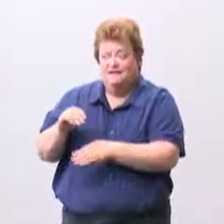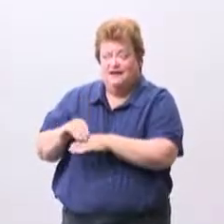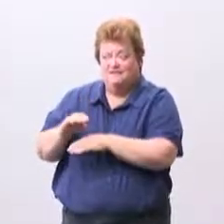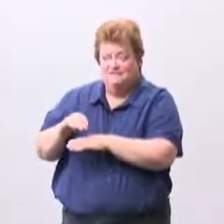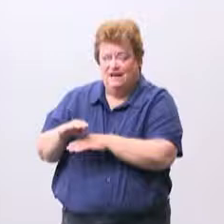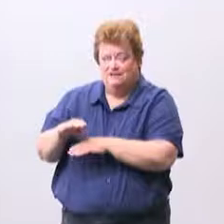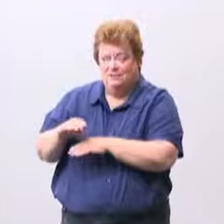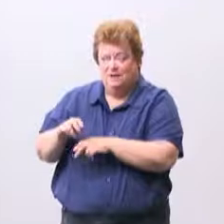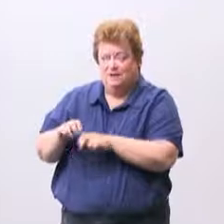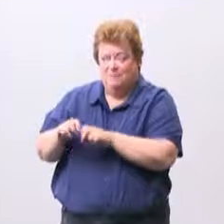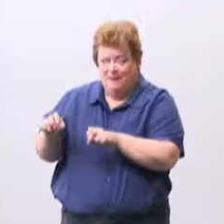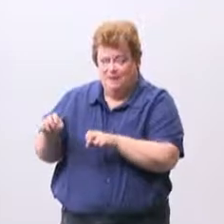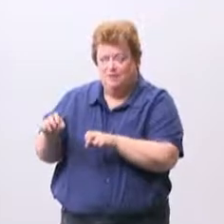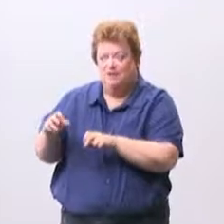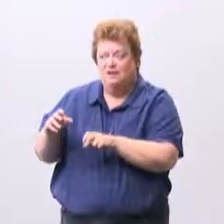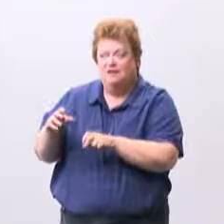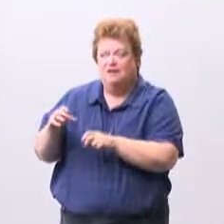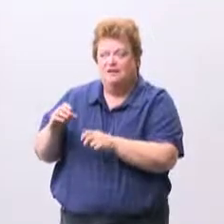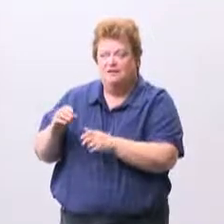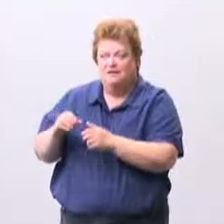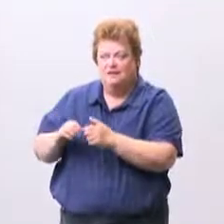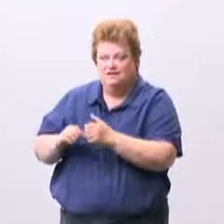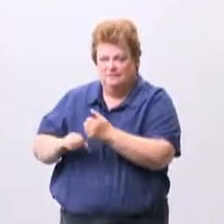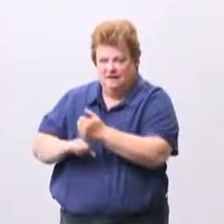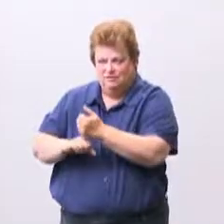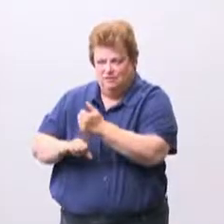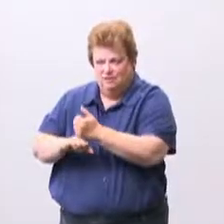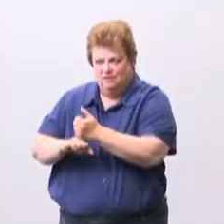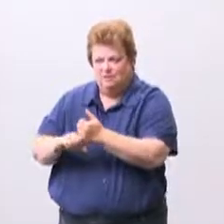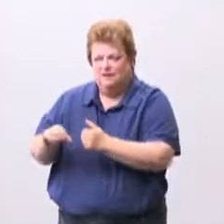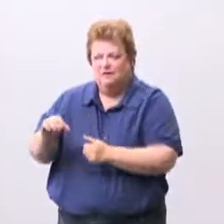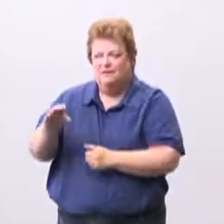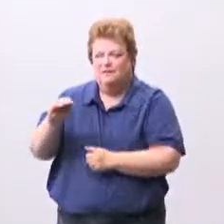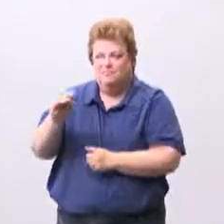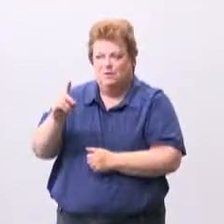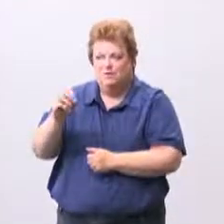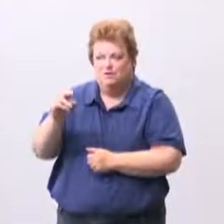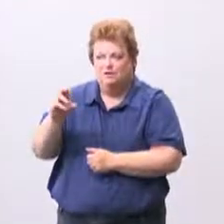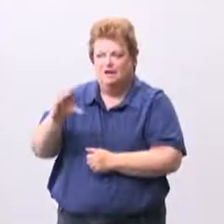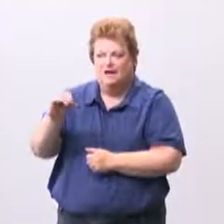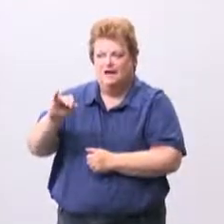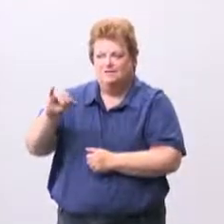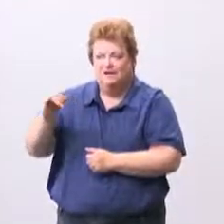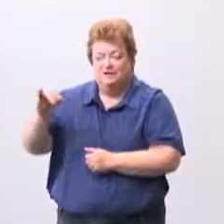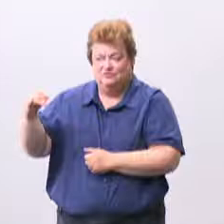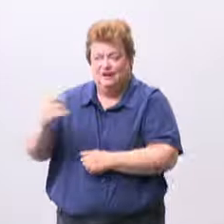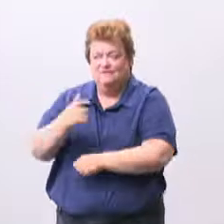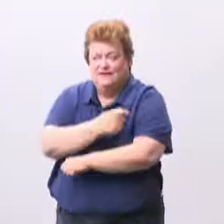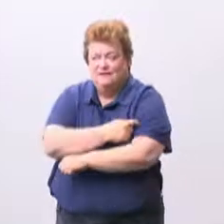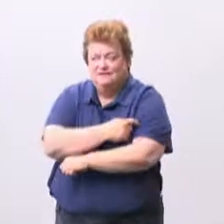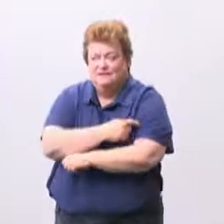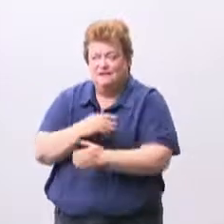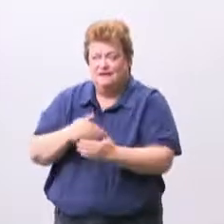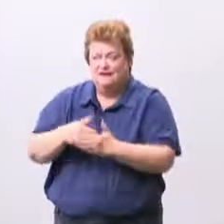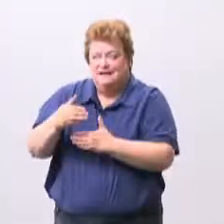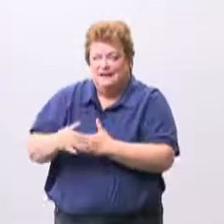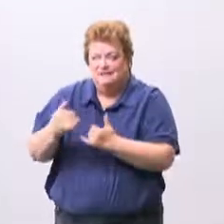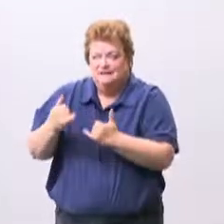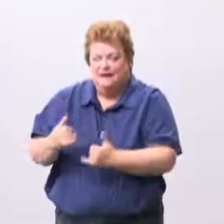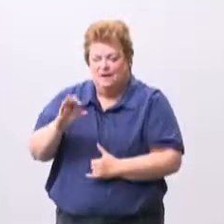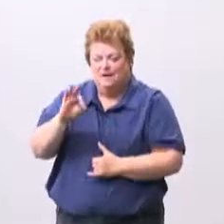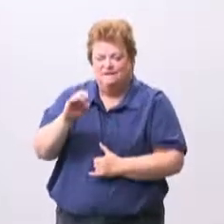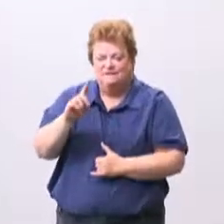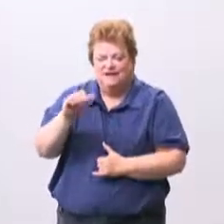panel endorsed booster doses of Moderna and J&J vaccine. The next step is for